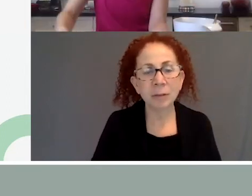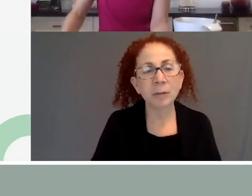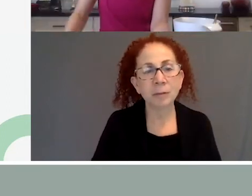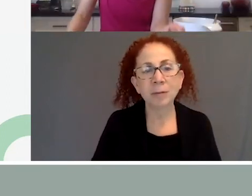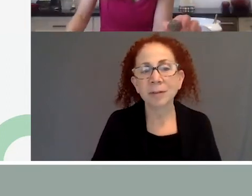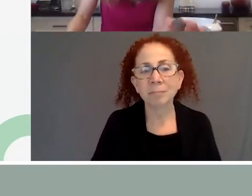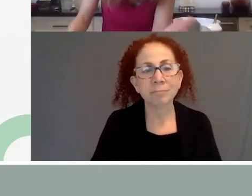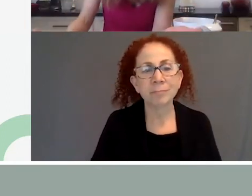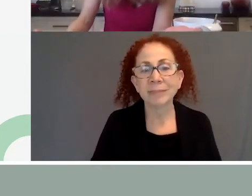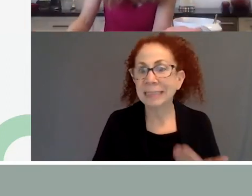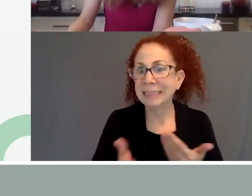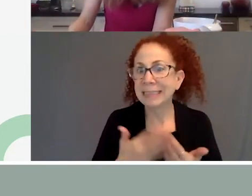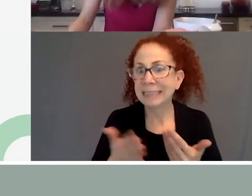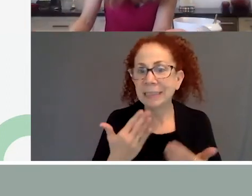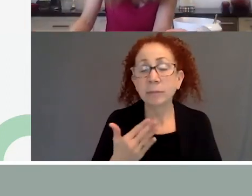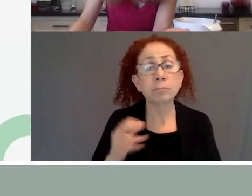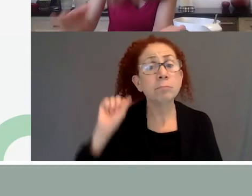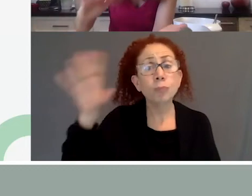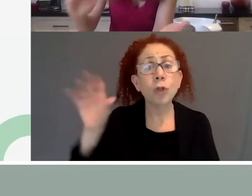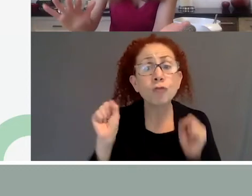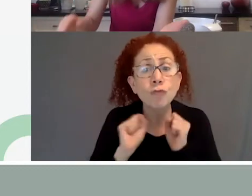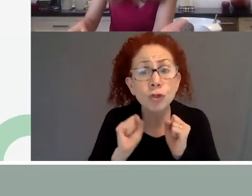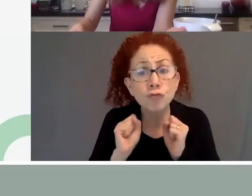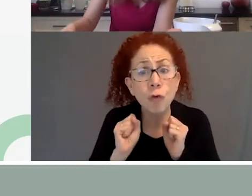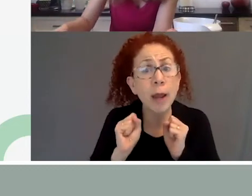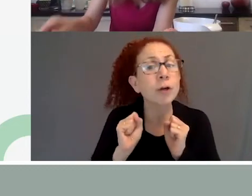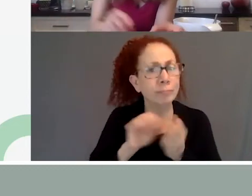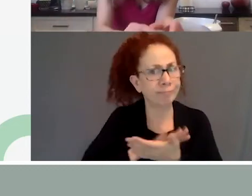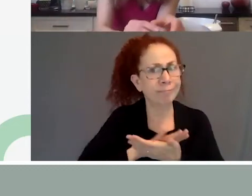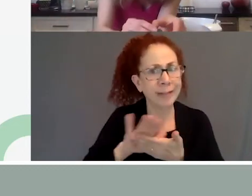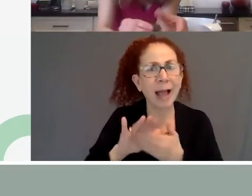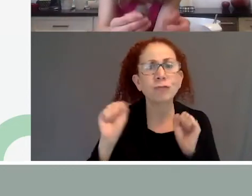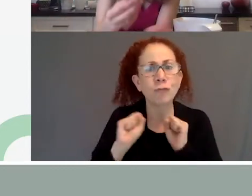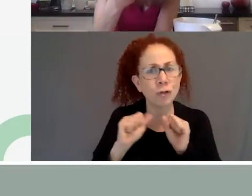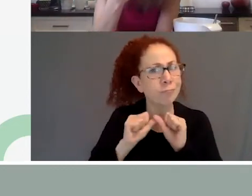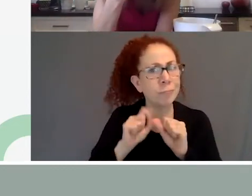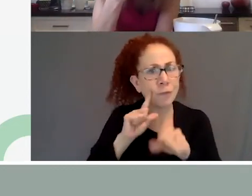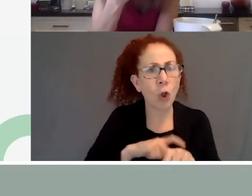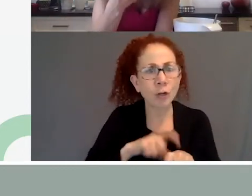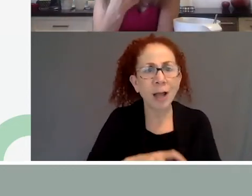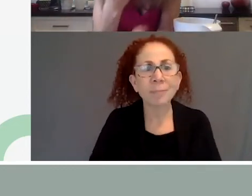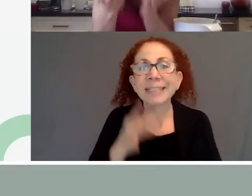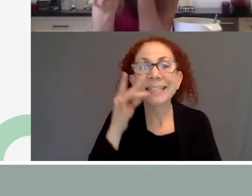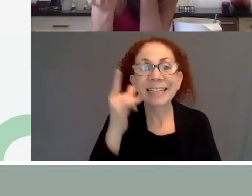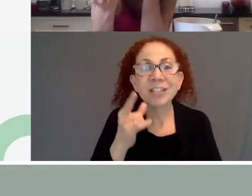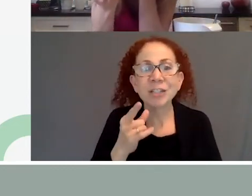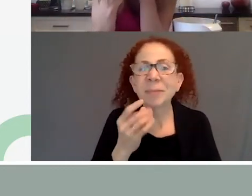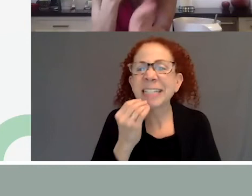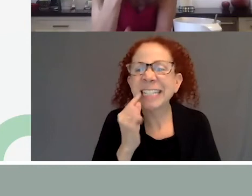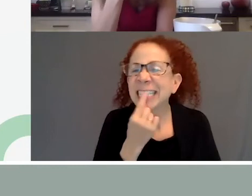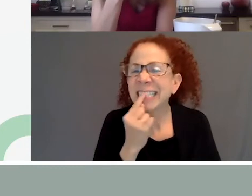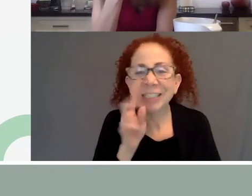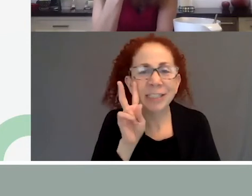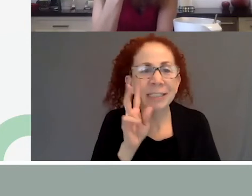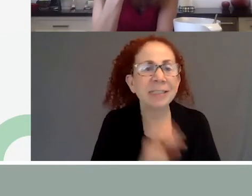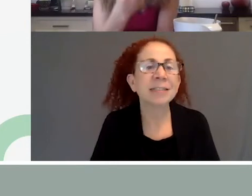fast. And now you can put them in the fridge. They stay really good in the fridge for a long time, but these are delicious. I'm going to eat it and then I have chia seeds